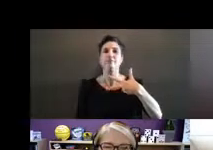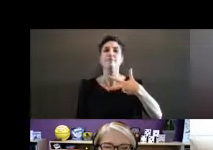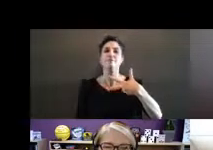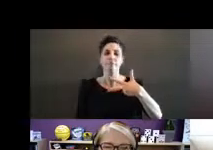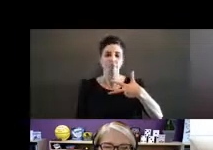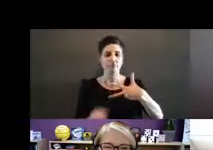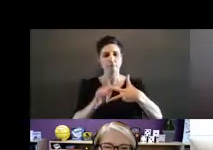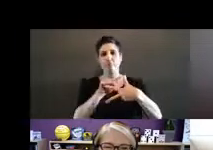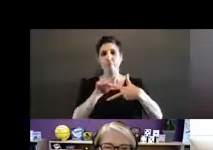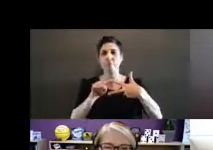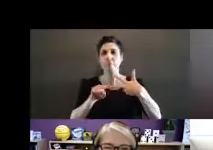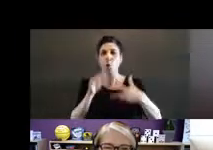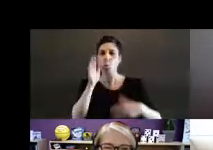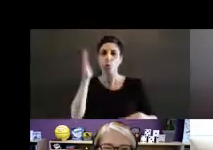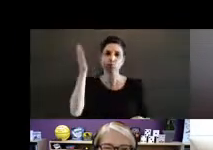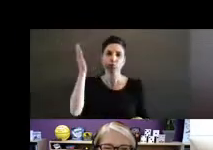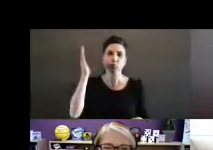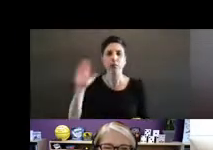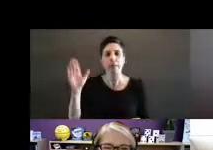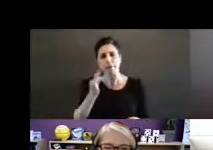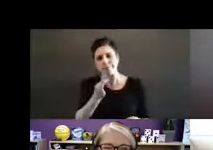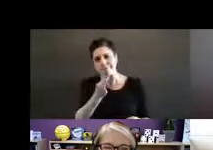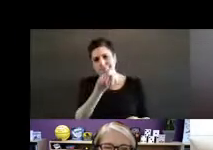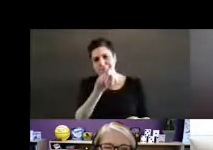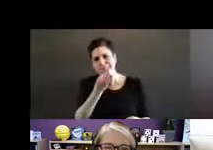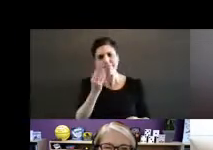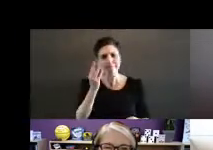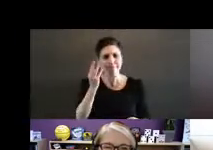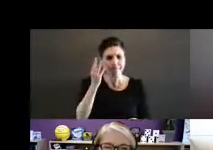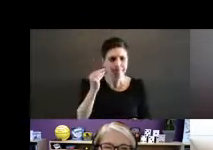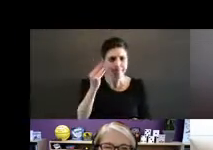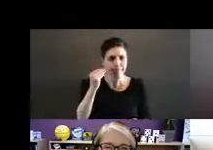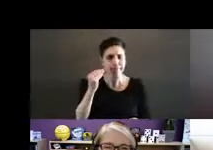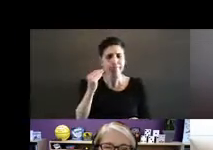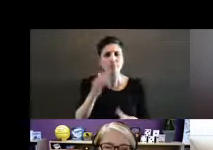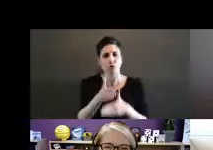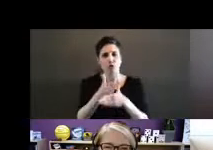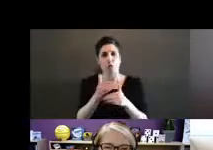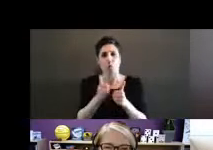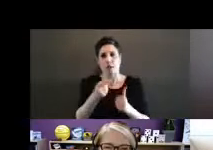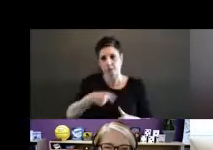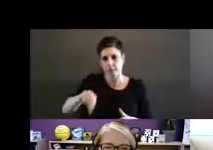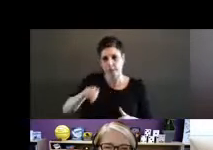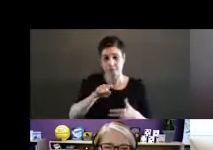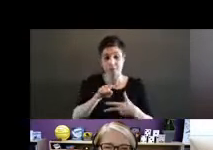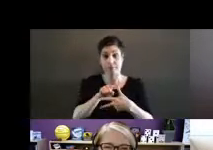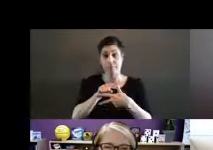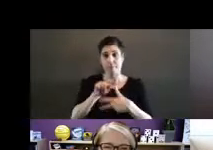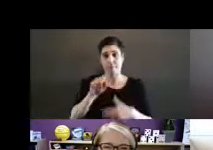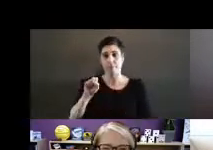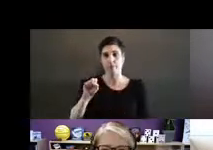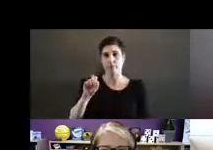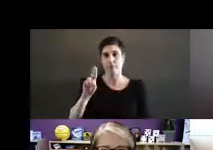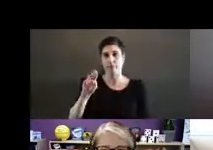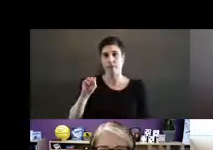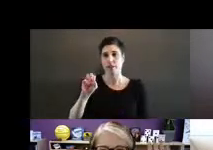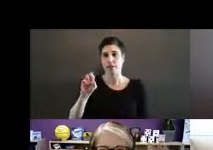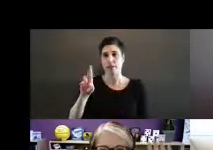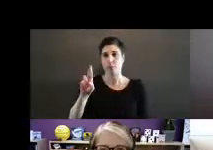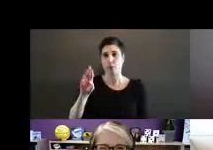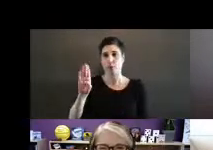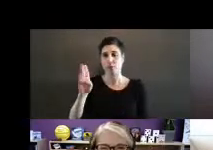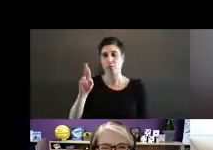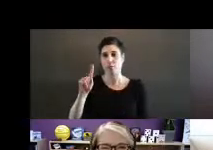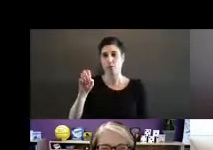to share their excellent experience and learning with us. We have Summer Burton from Literacy Link South